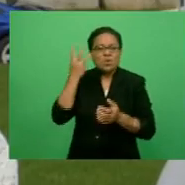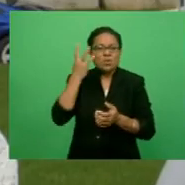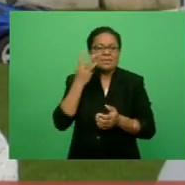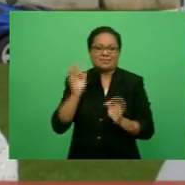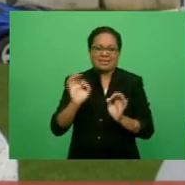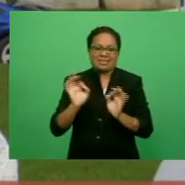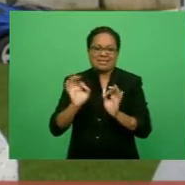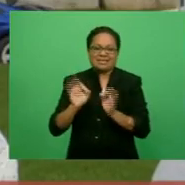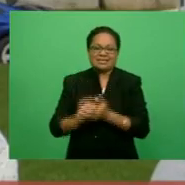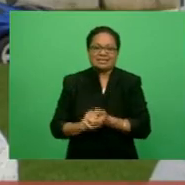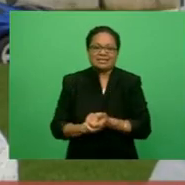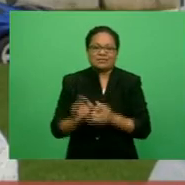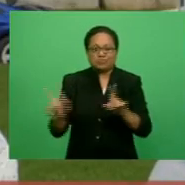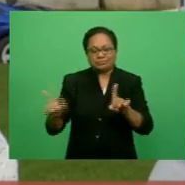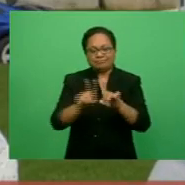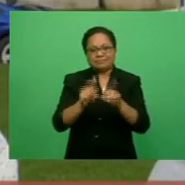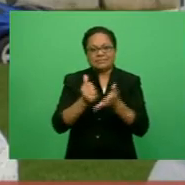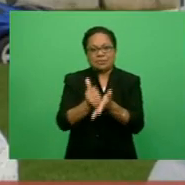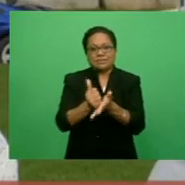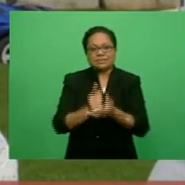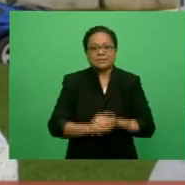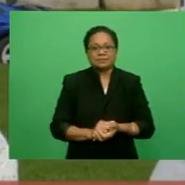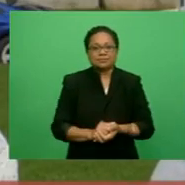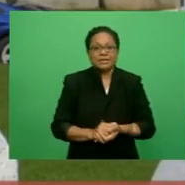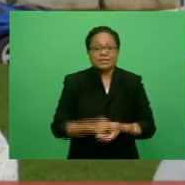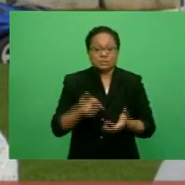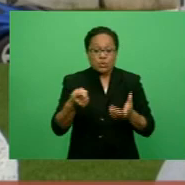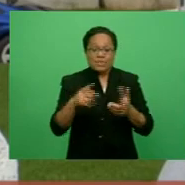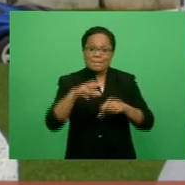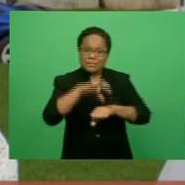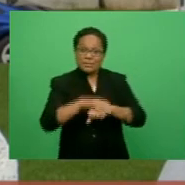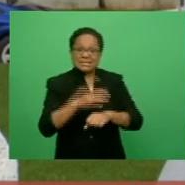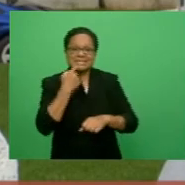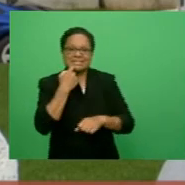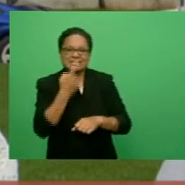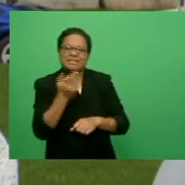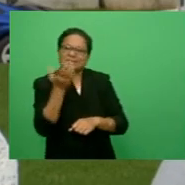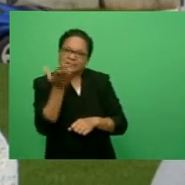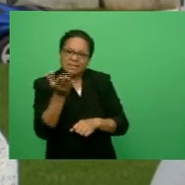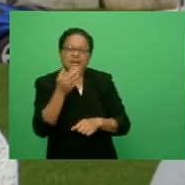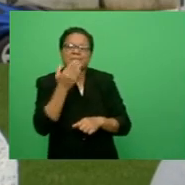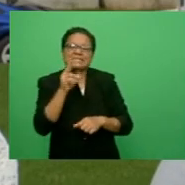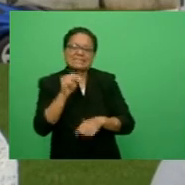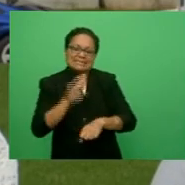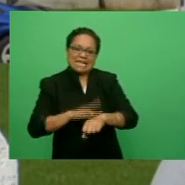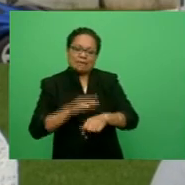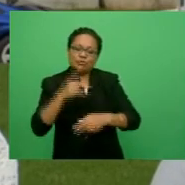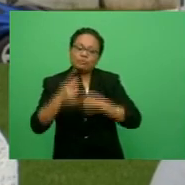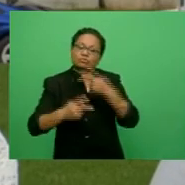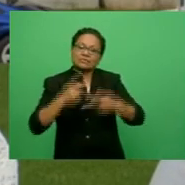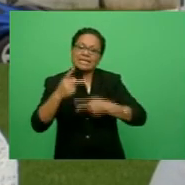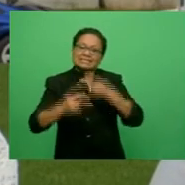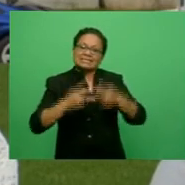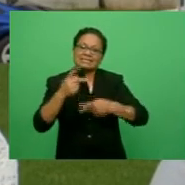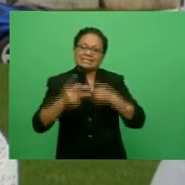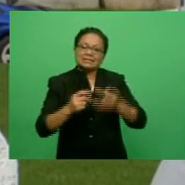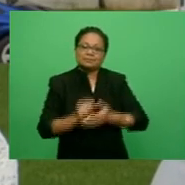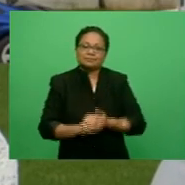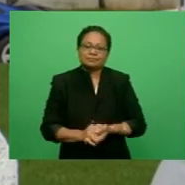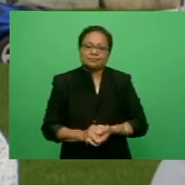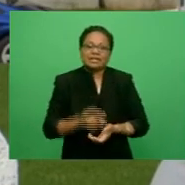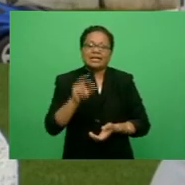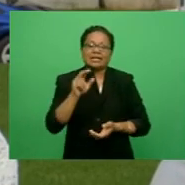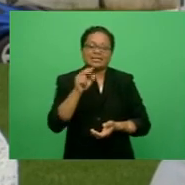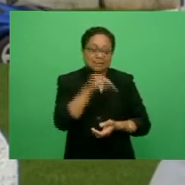state has asked for time to file submissions, including an appeal in absenteeal. Both Nicolich's appeal of his sentence and the appeal